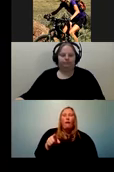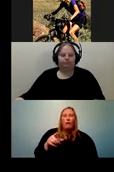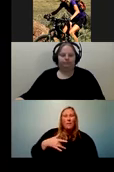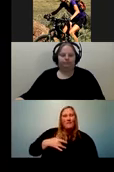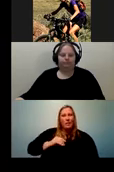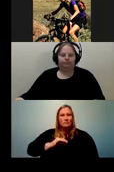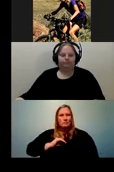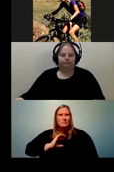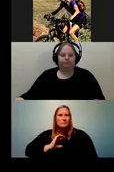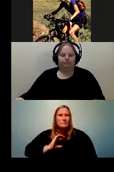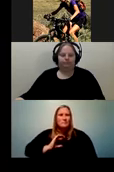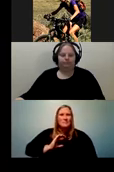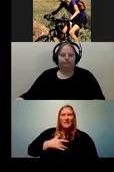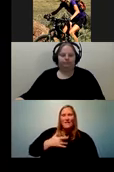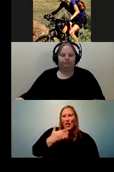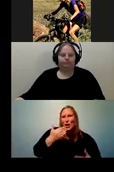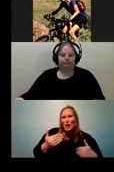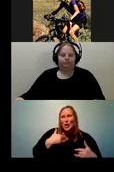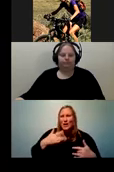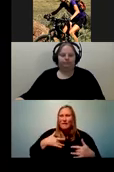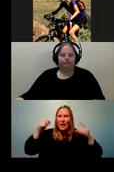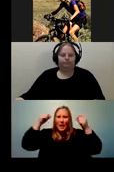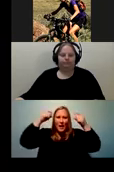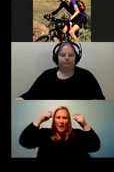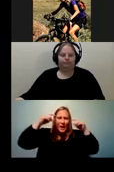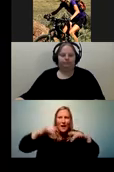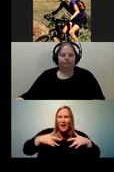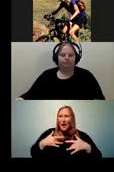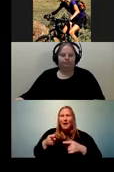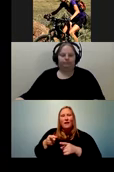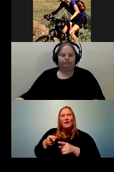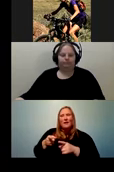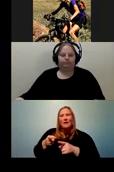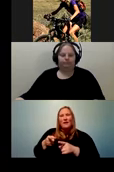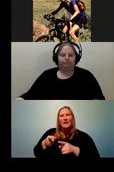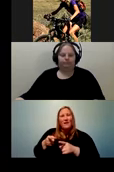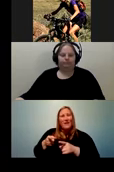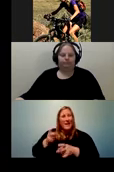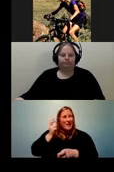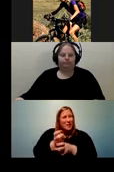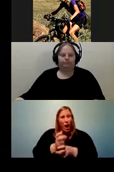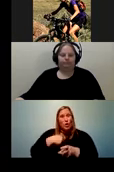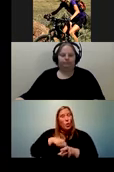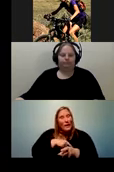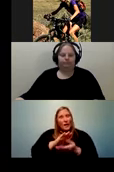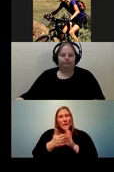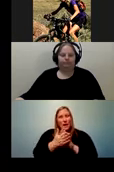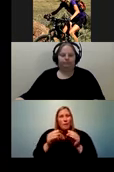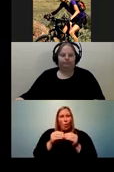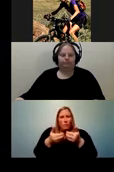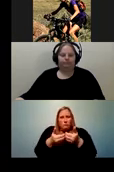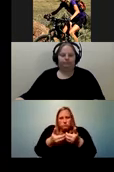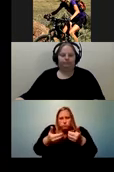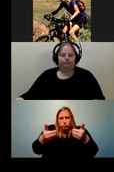my brain. And the more we do that, I think the more polarized we get. I really think that that's part of the problem. And now I'm going to give you